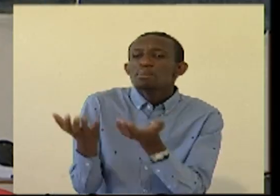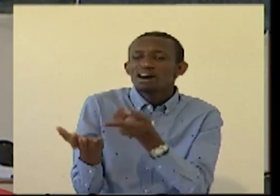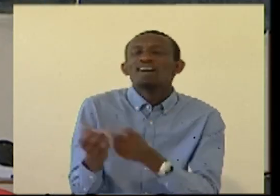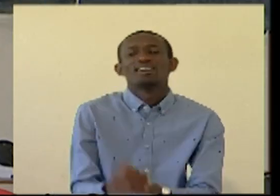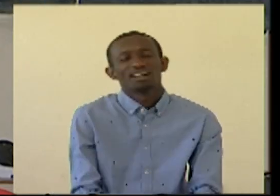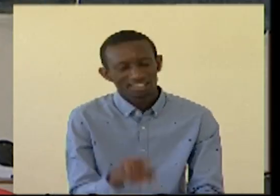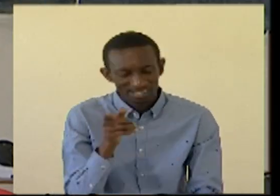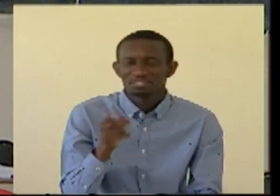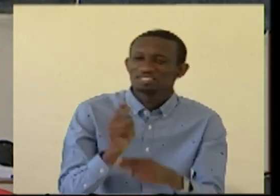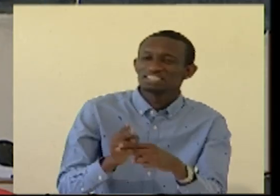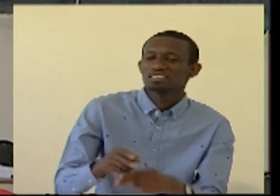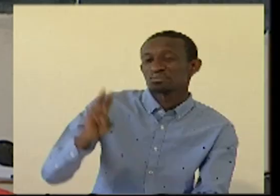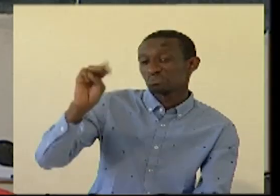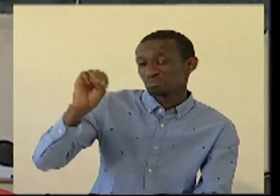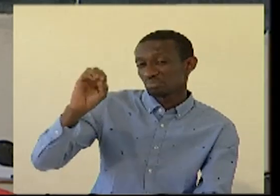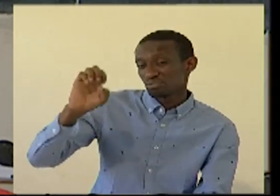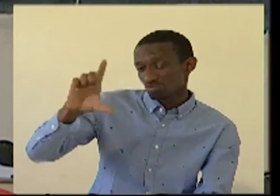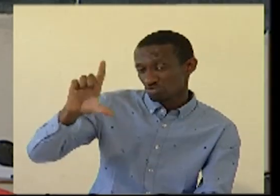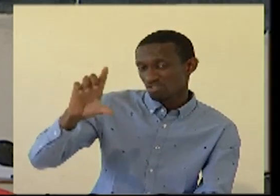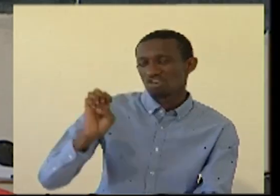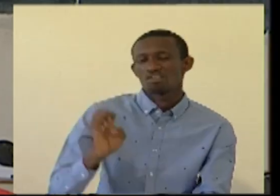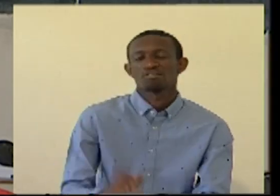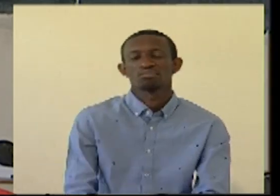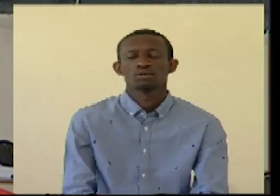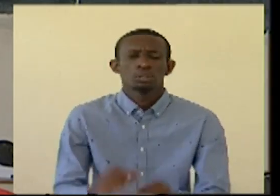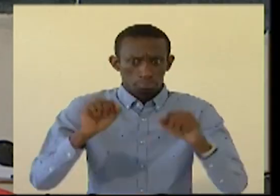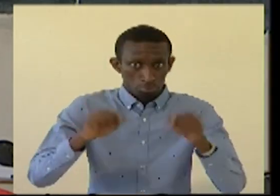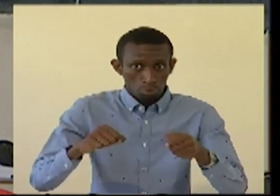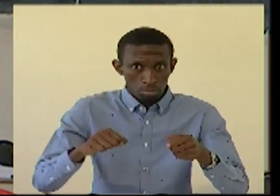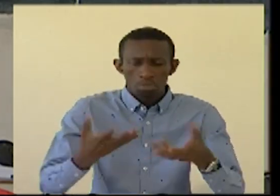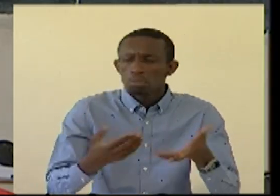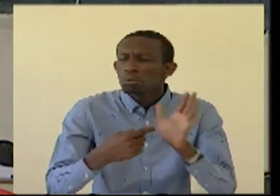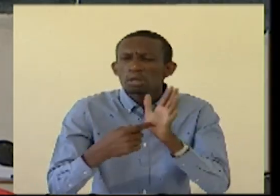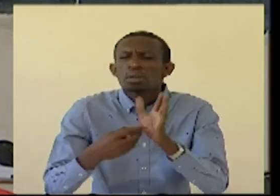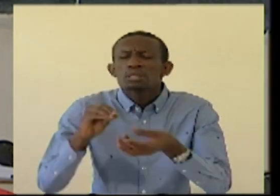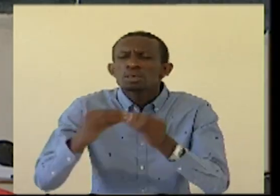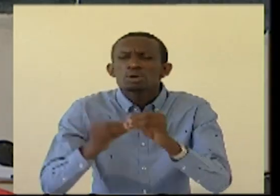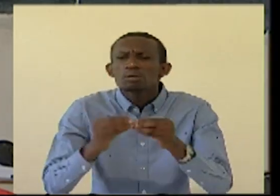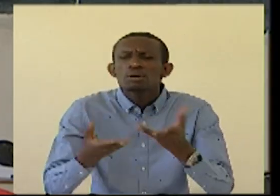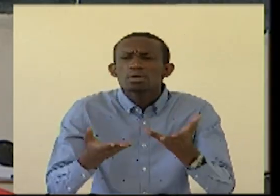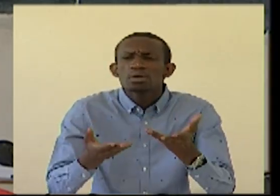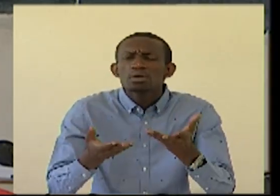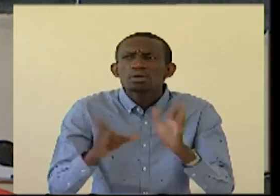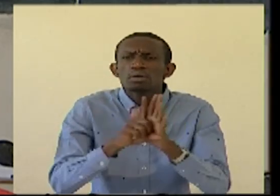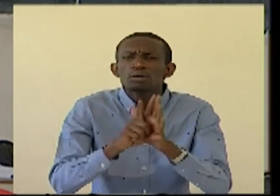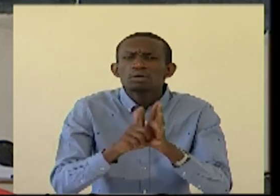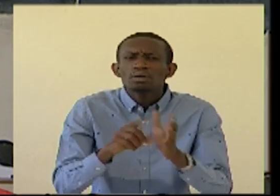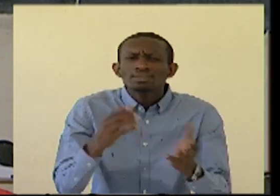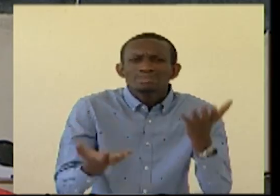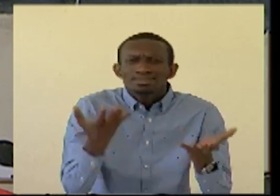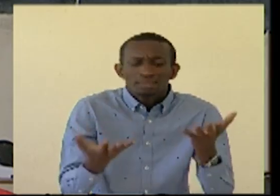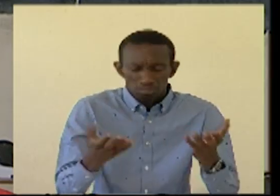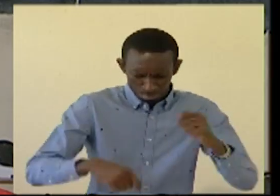mole, we can determine the number of reacting particles from the